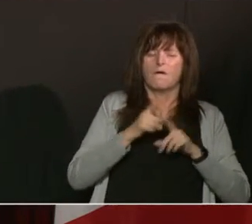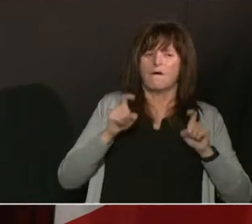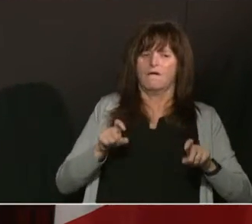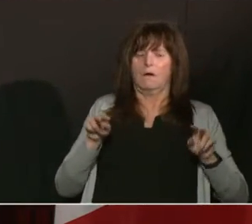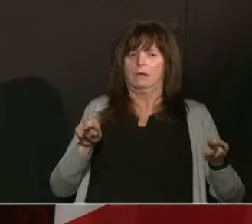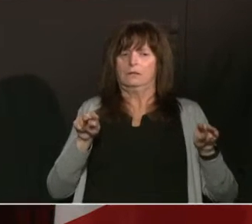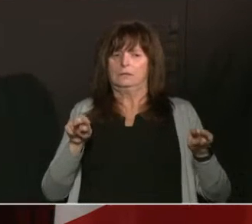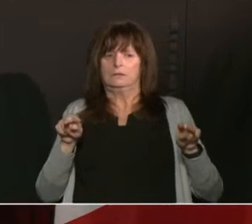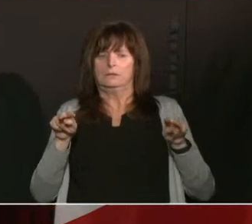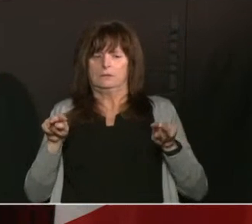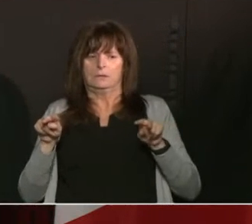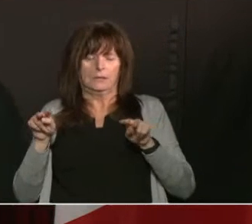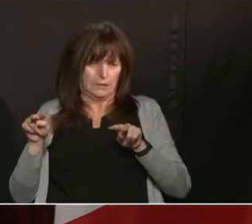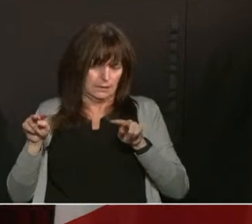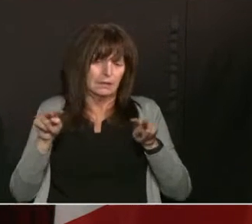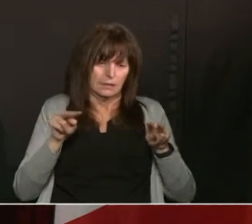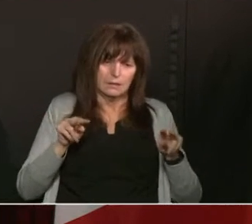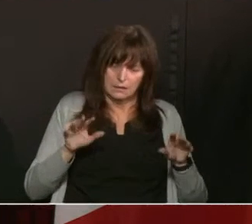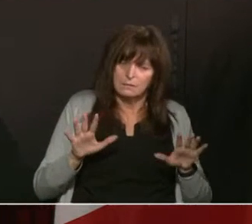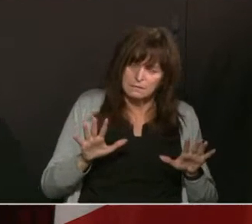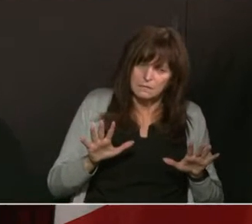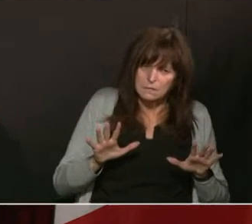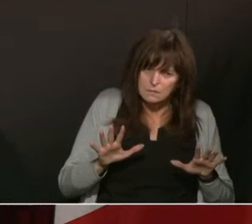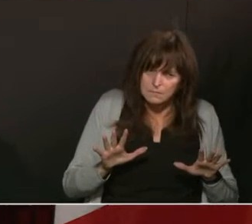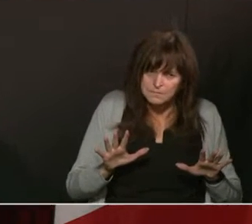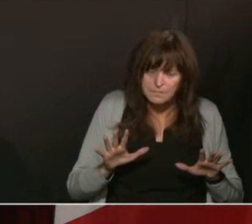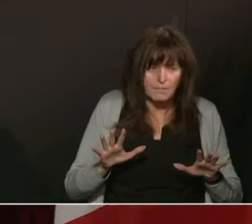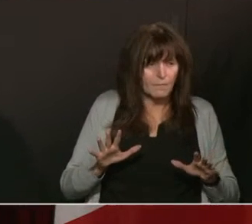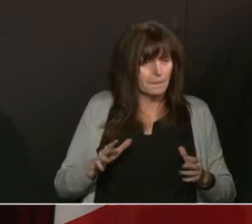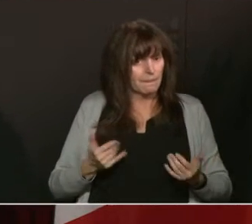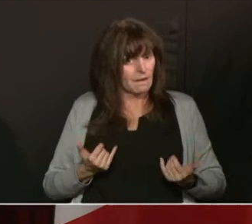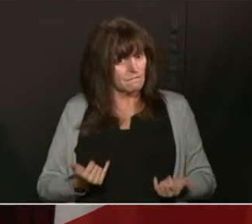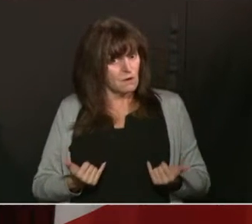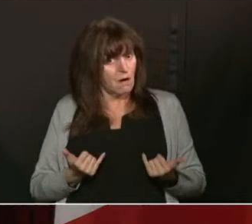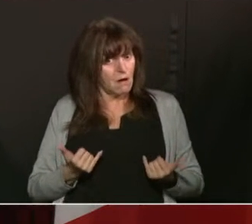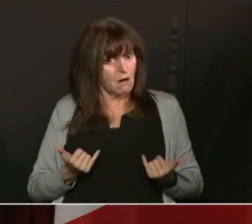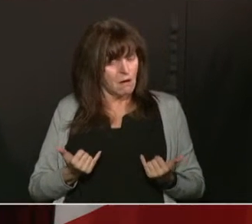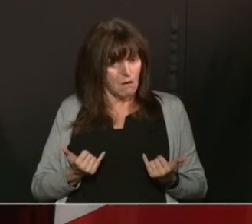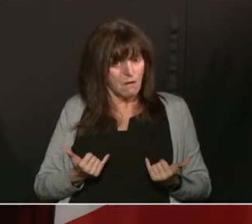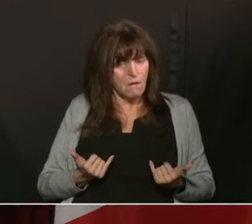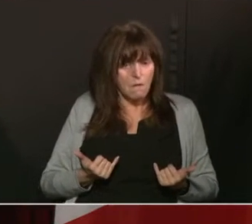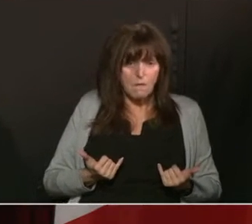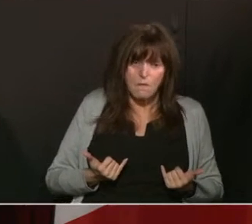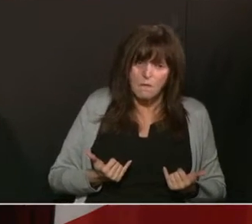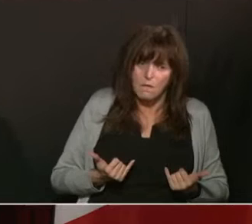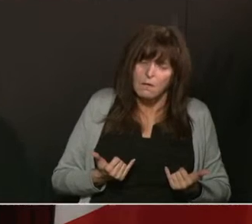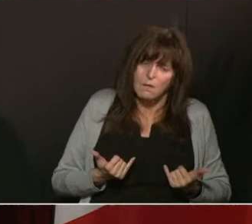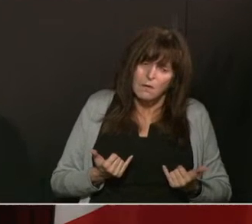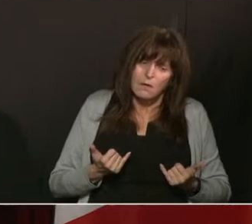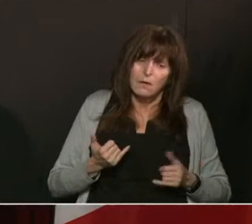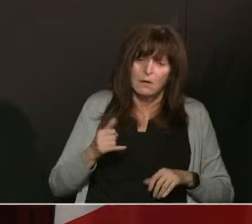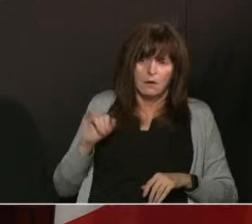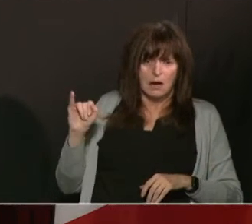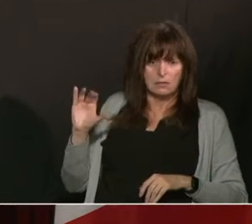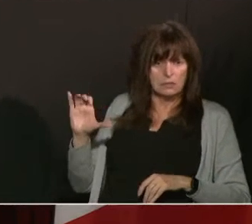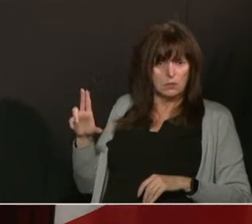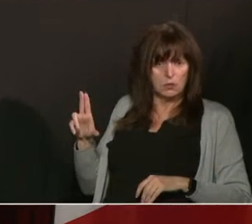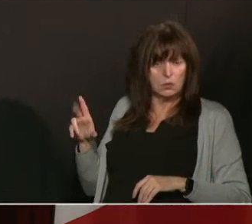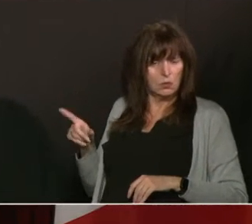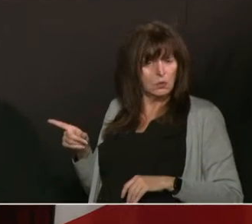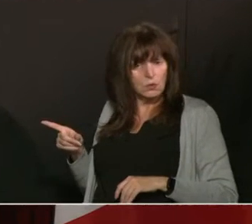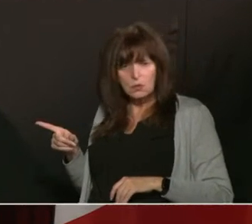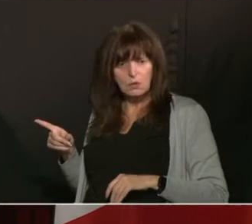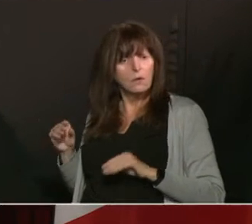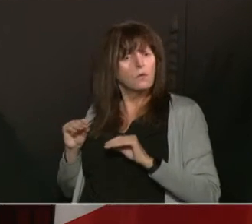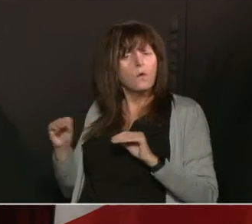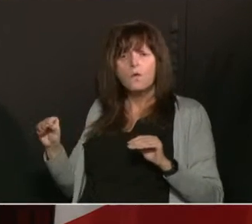Happy to stay at present that there are no Omicron admissions that we know of in the intensive care unit, and we've only had